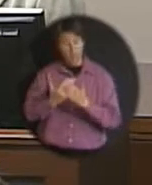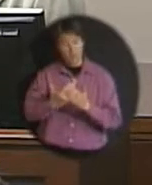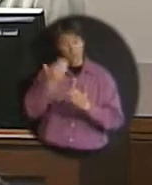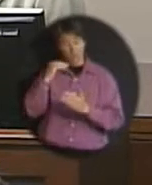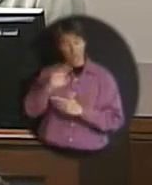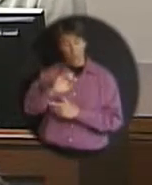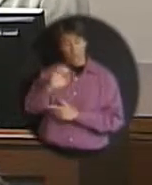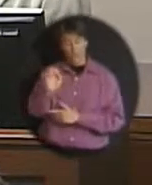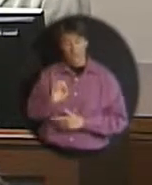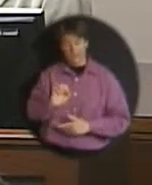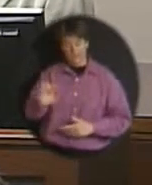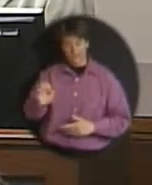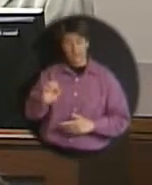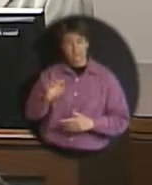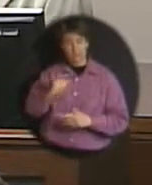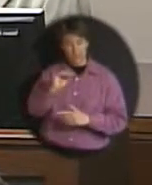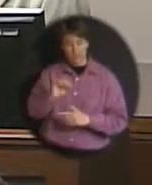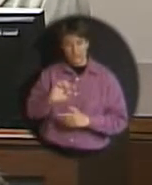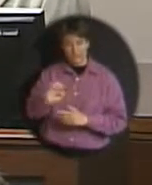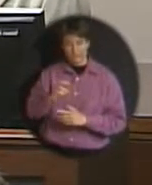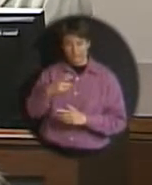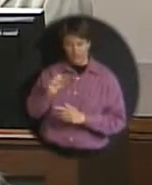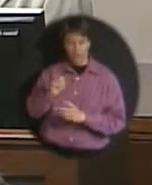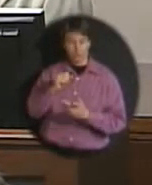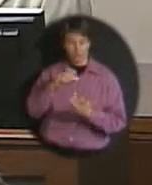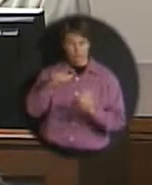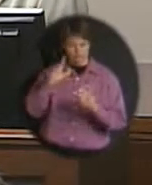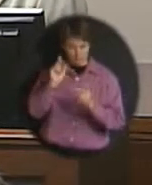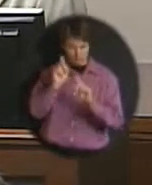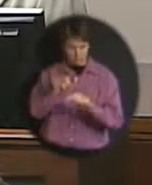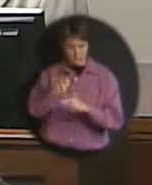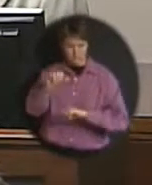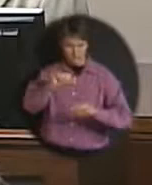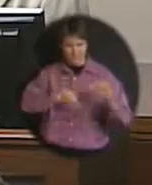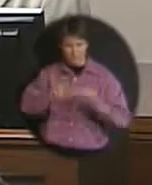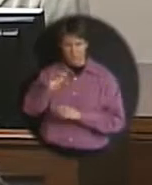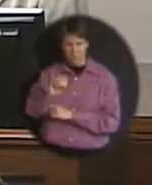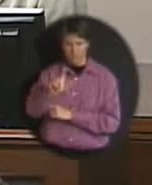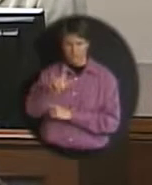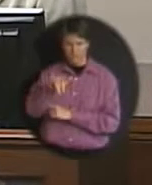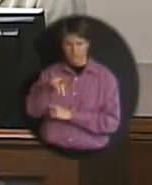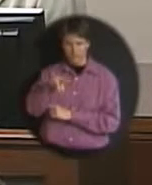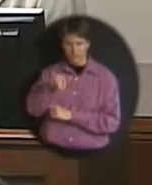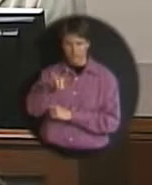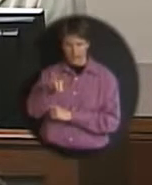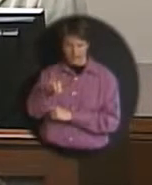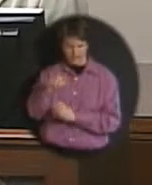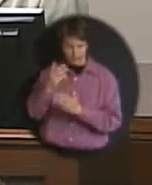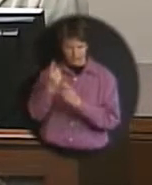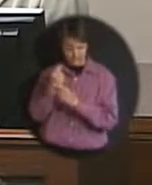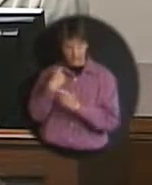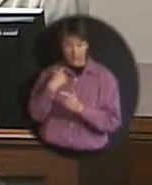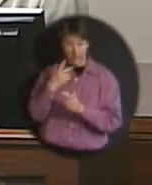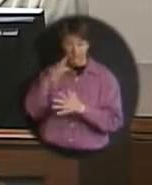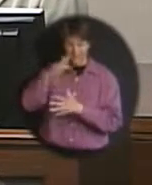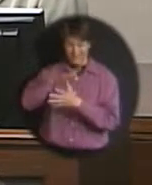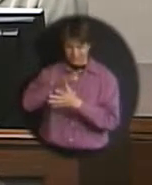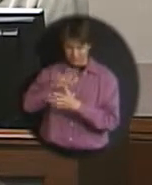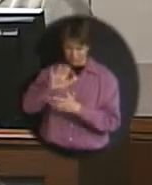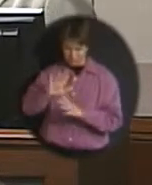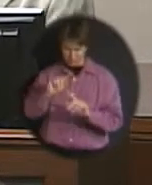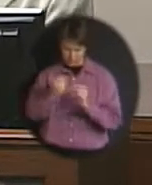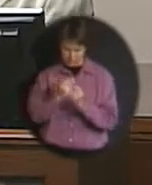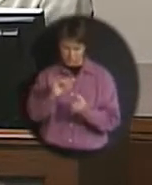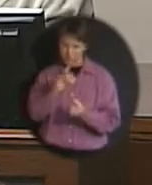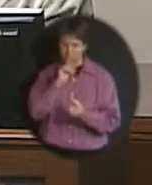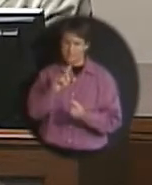attended Science Olympiad Nationals last year. And in fact, last year, Science Olympiad from Olathe East had seniors on their team, so it